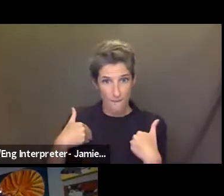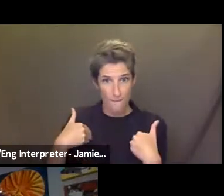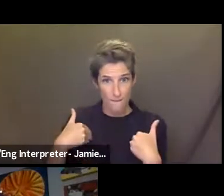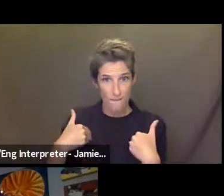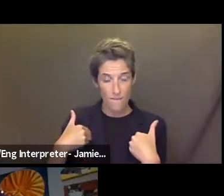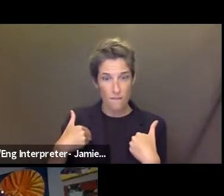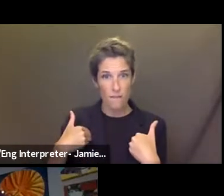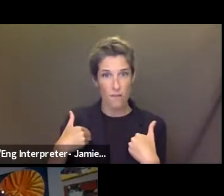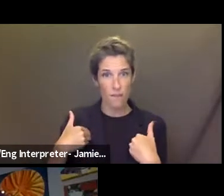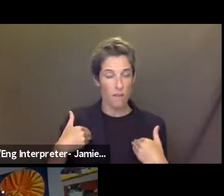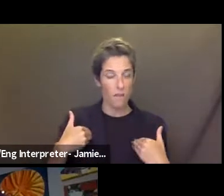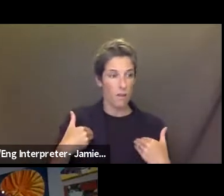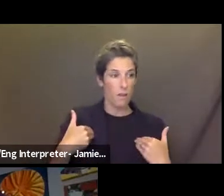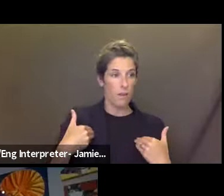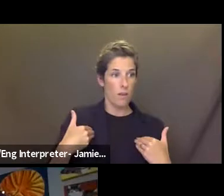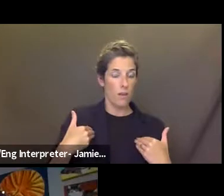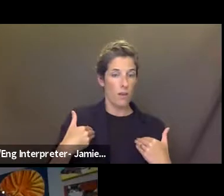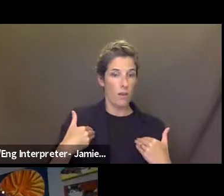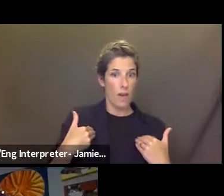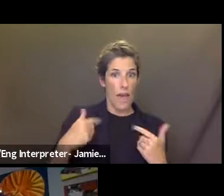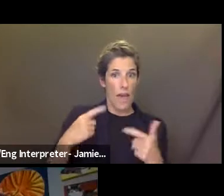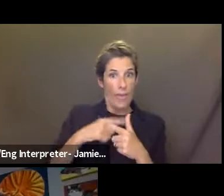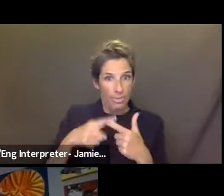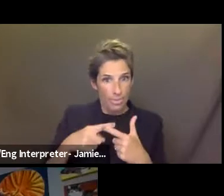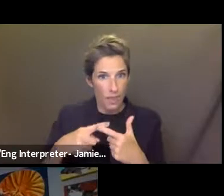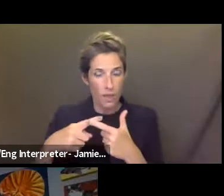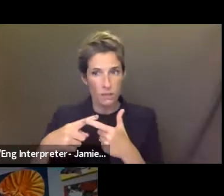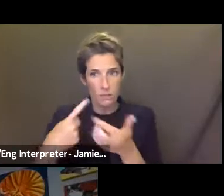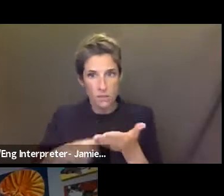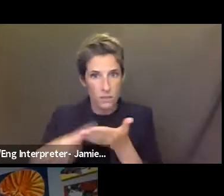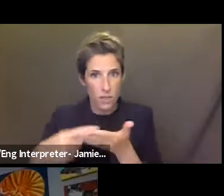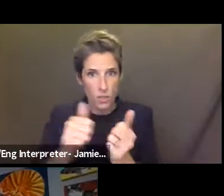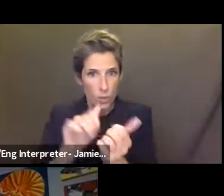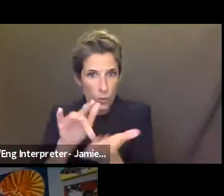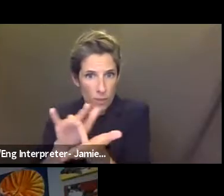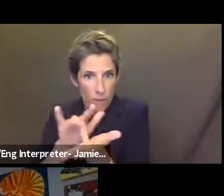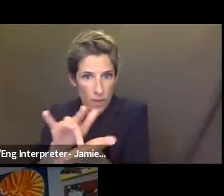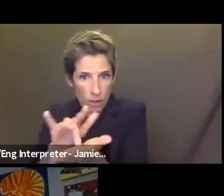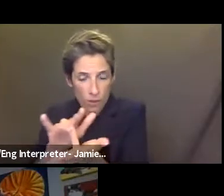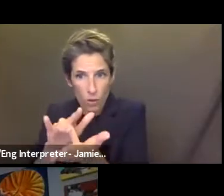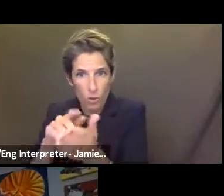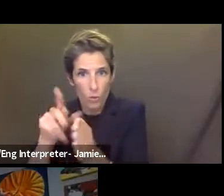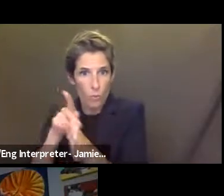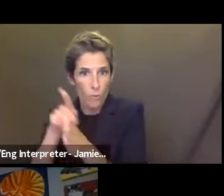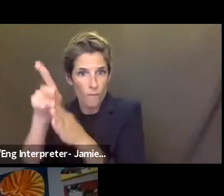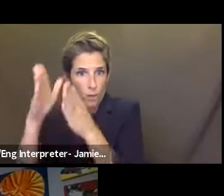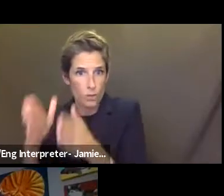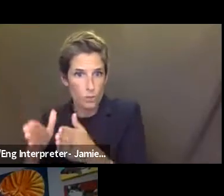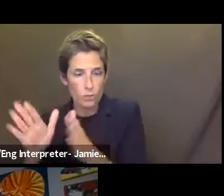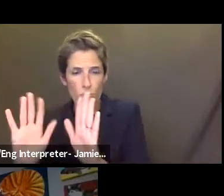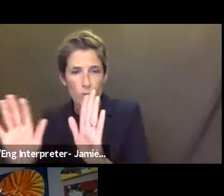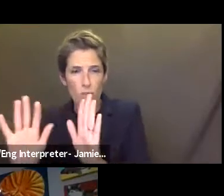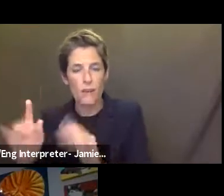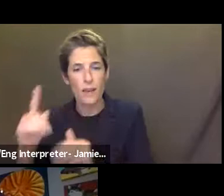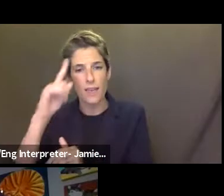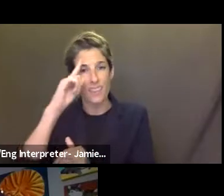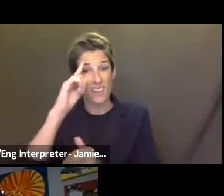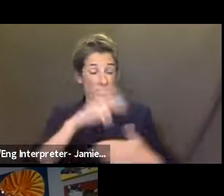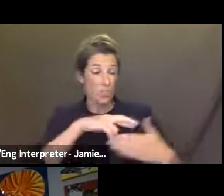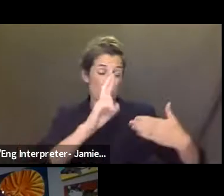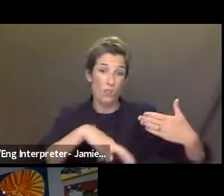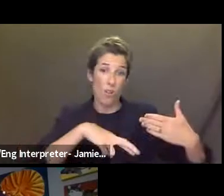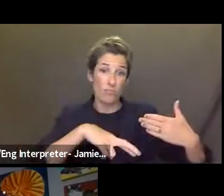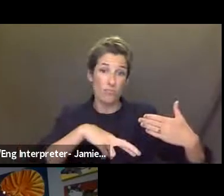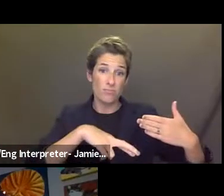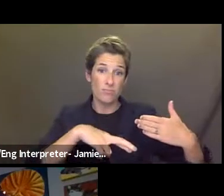medical professionals. I think sometimes it's also the result, the